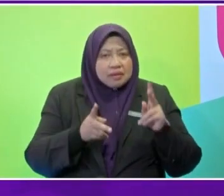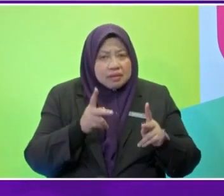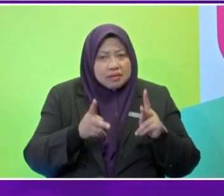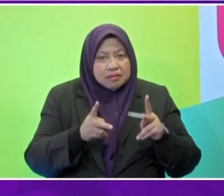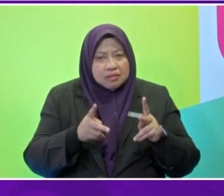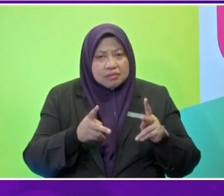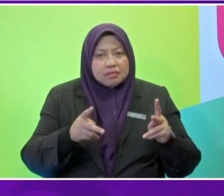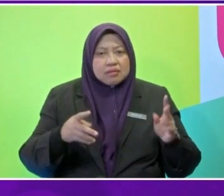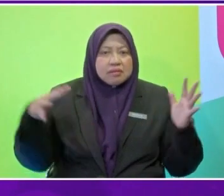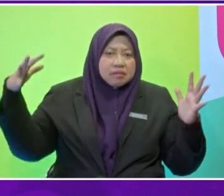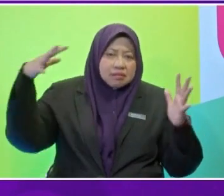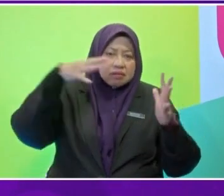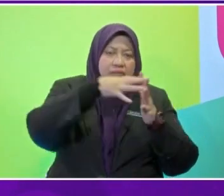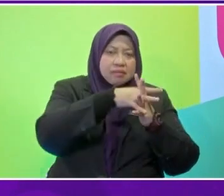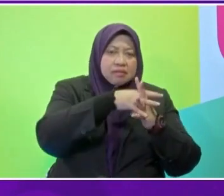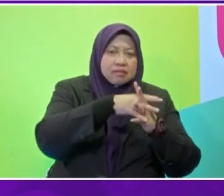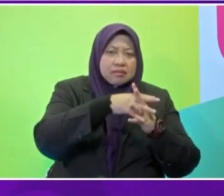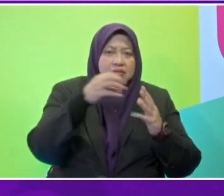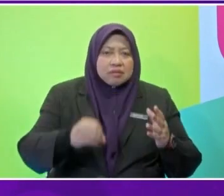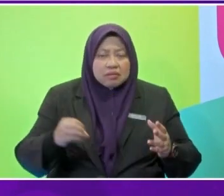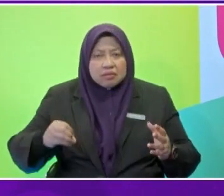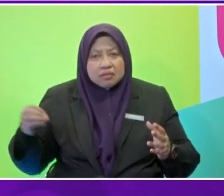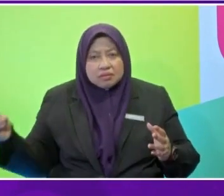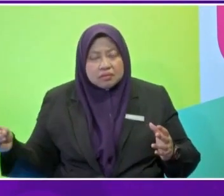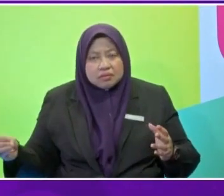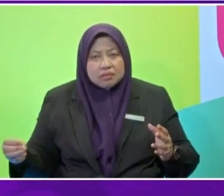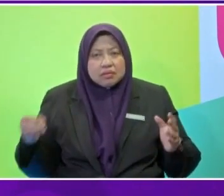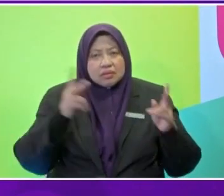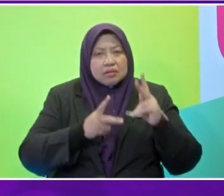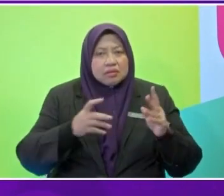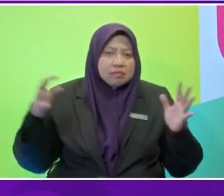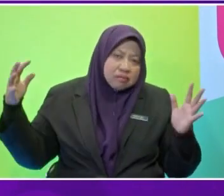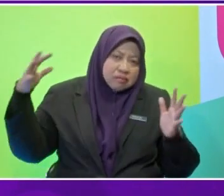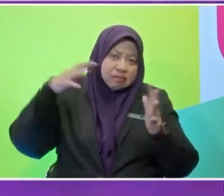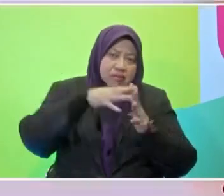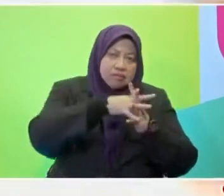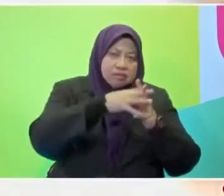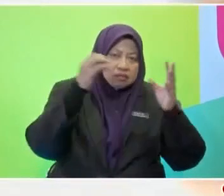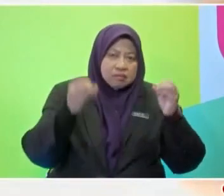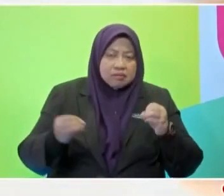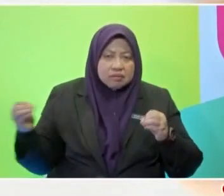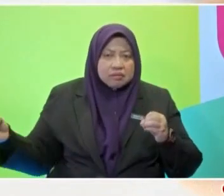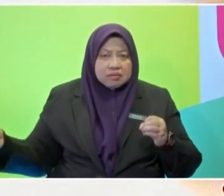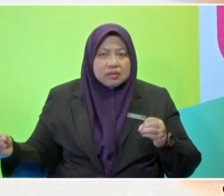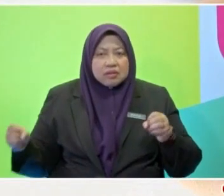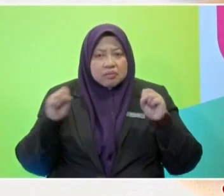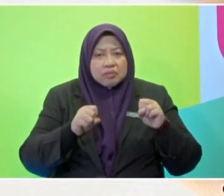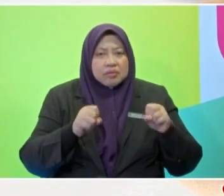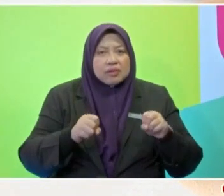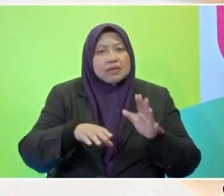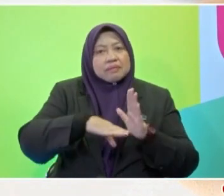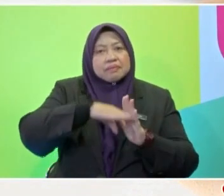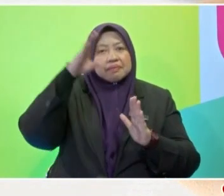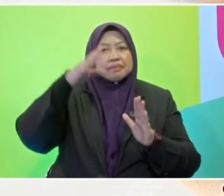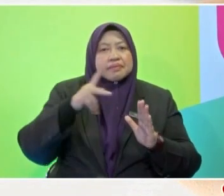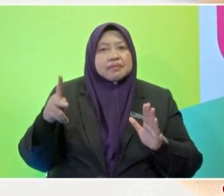last of all is the transparent object. So if the transparent object allows all the light to pass through it, Therefore,